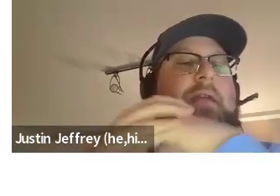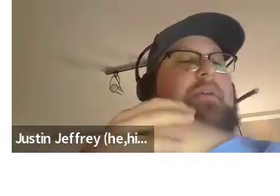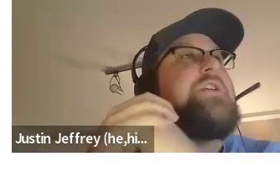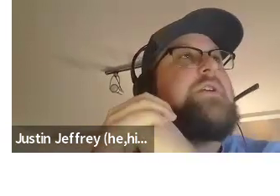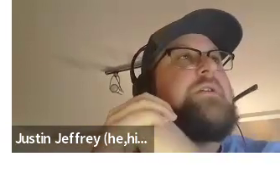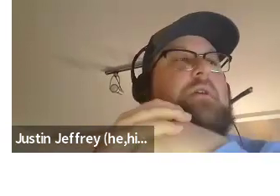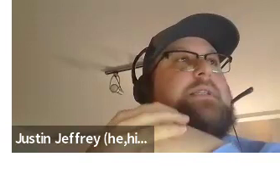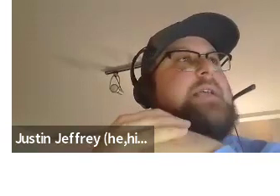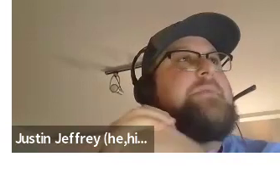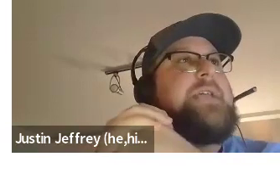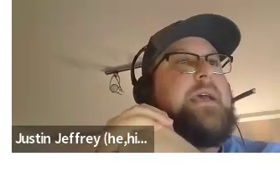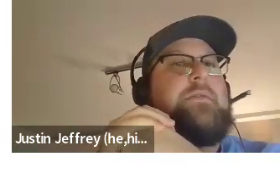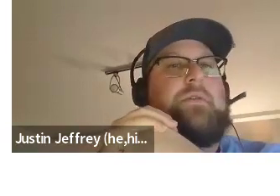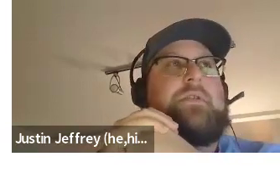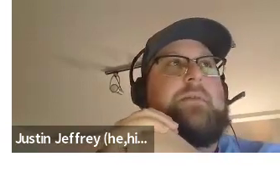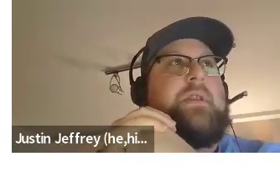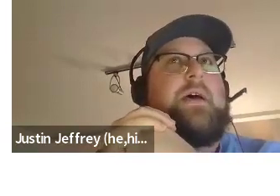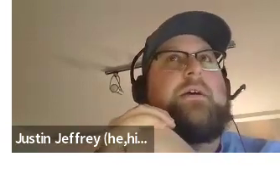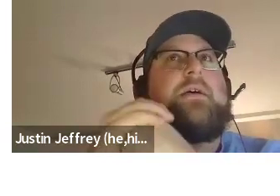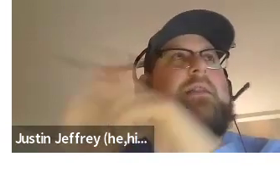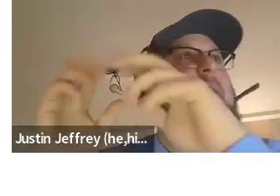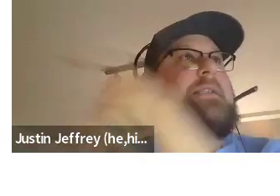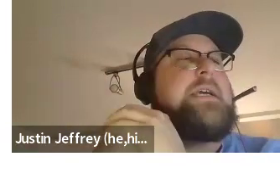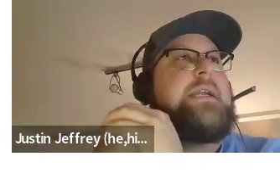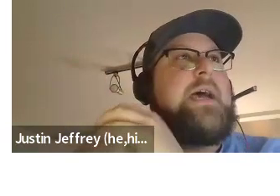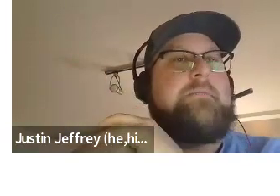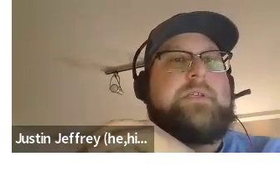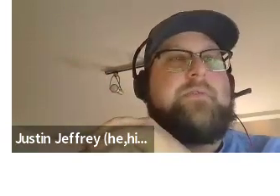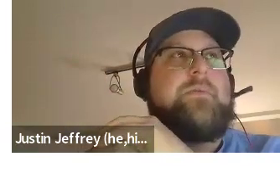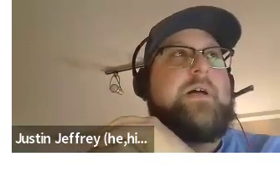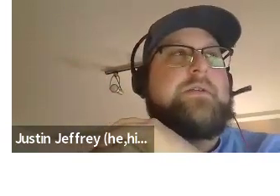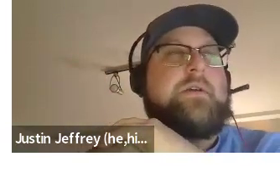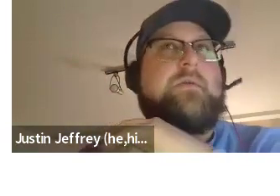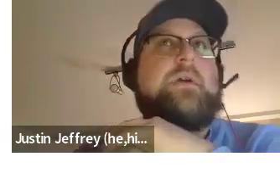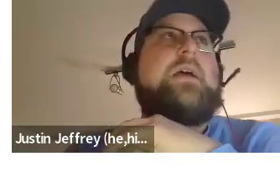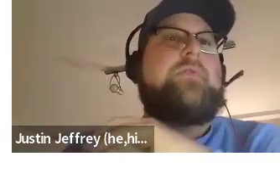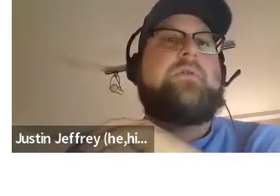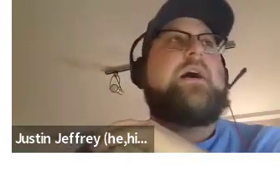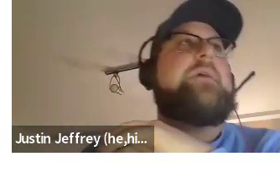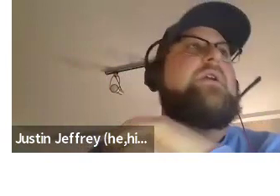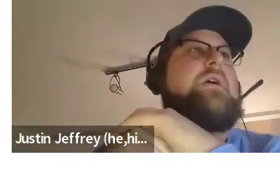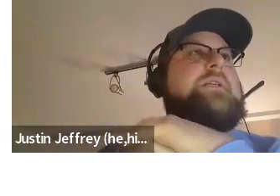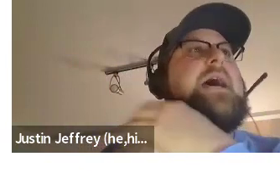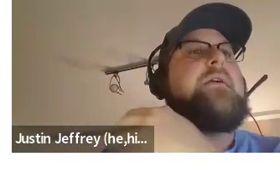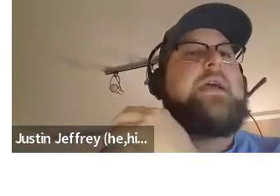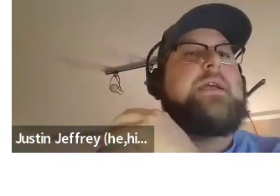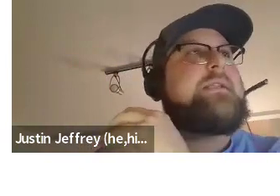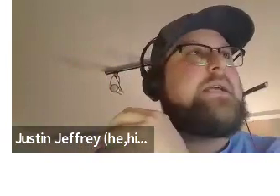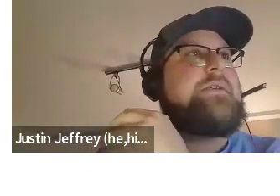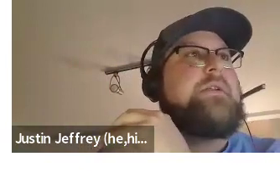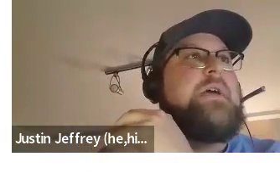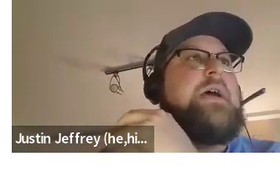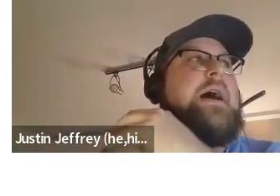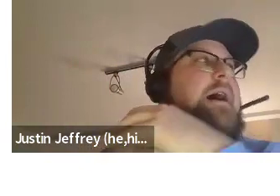dental and vision on the same day. Those are some of the high ticketed items, if you will. So if you come in on the Saturday